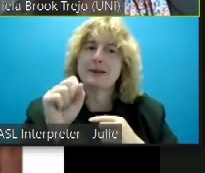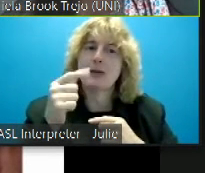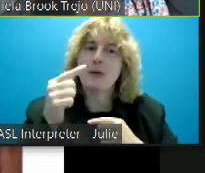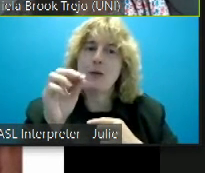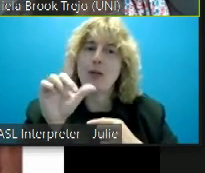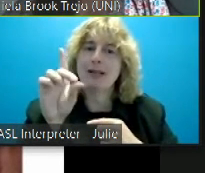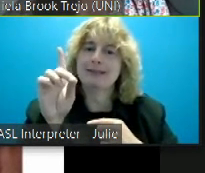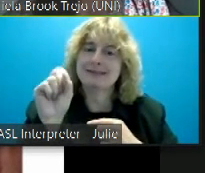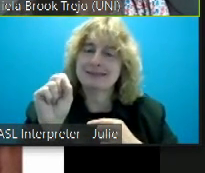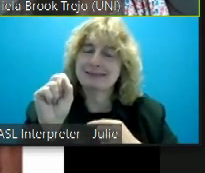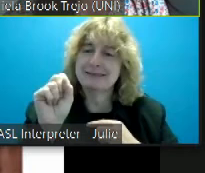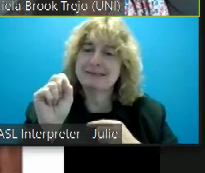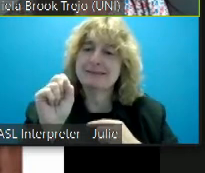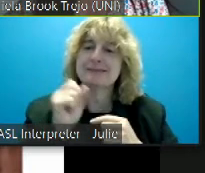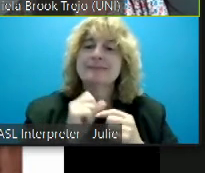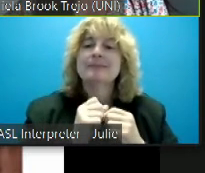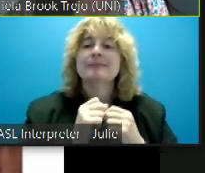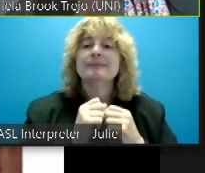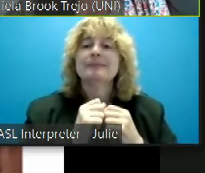Up next, we have...